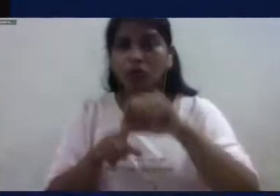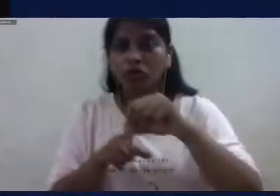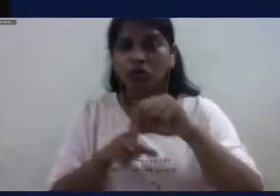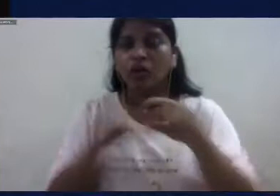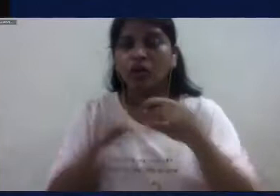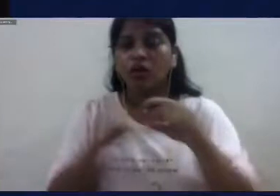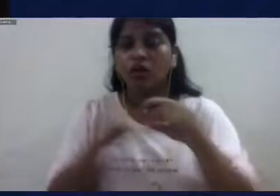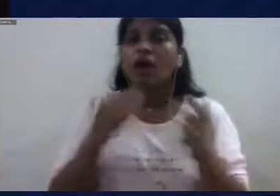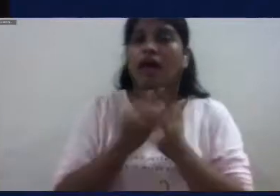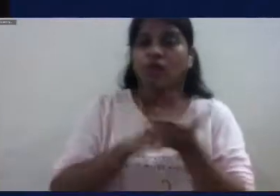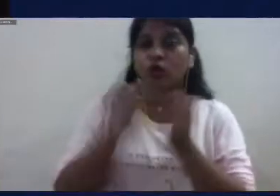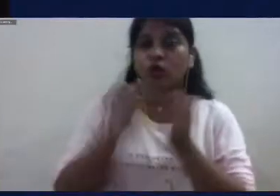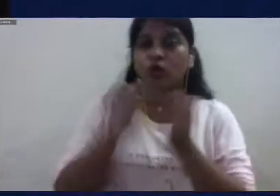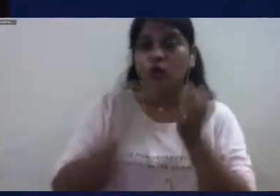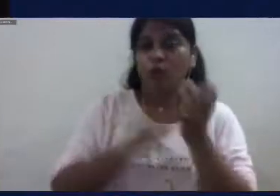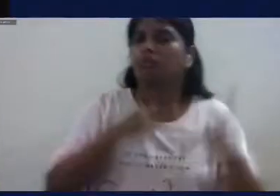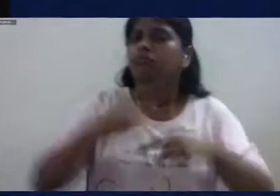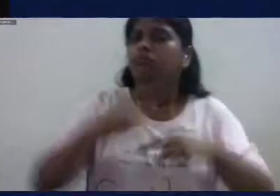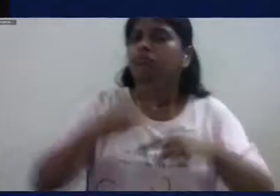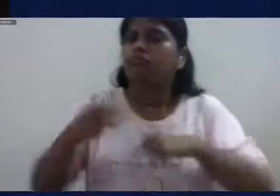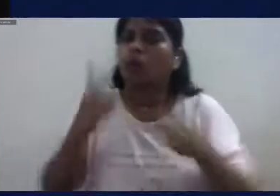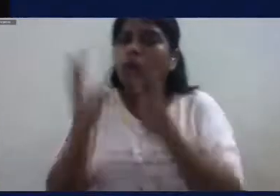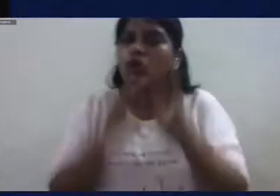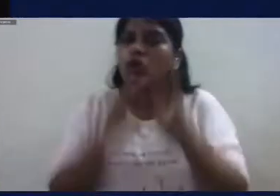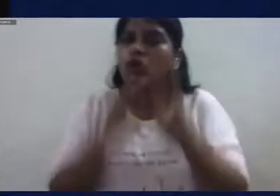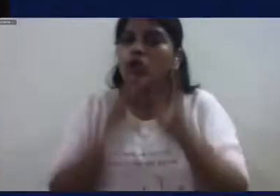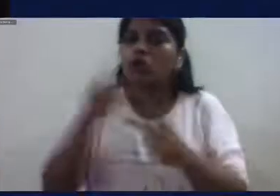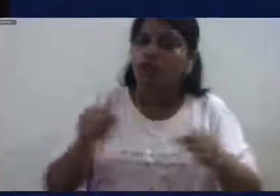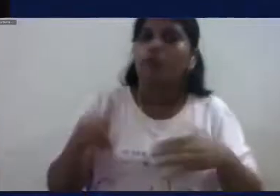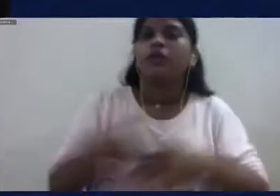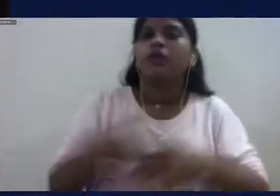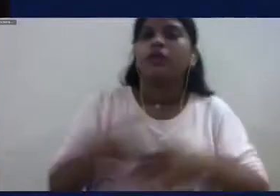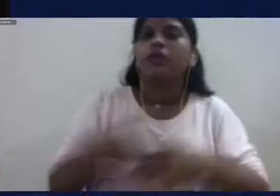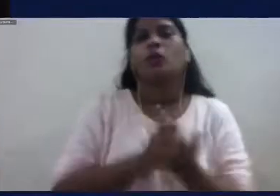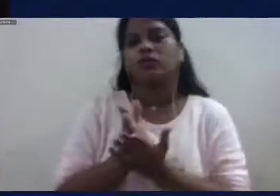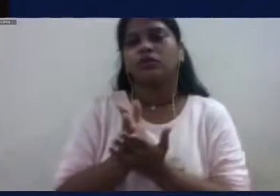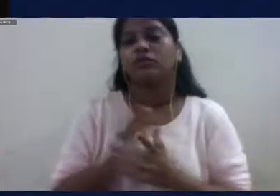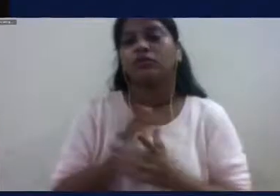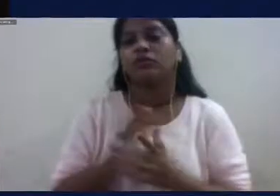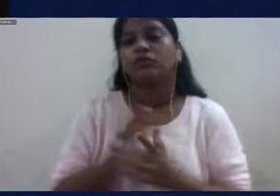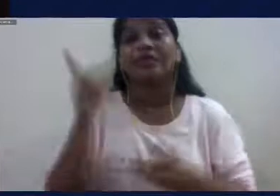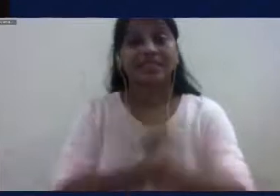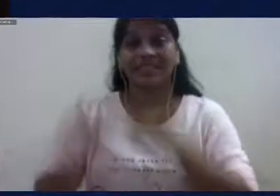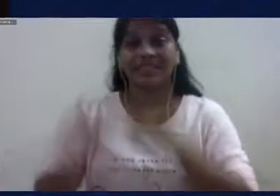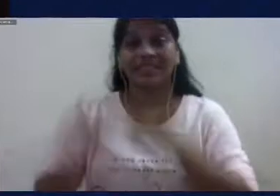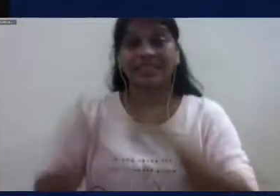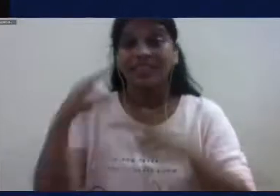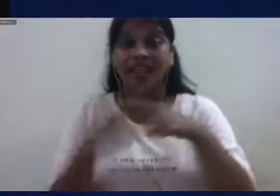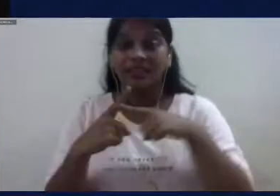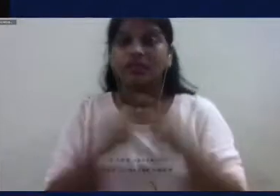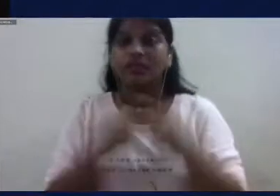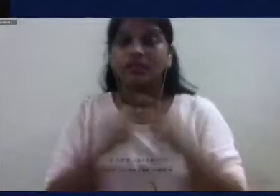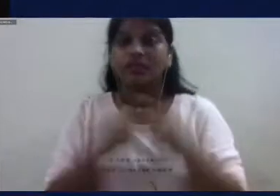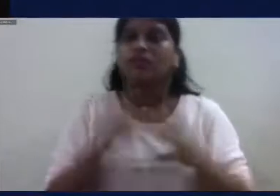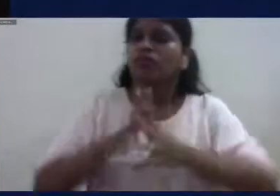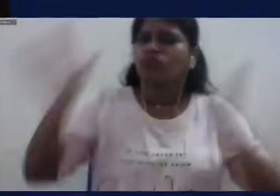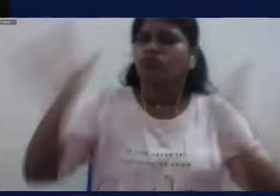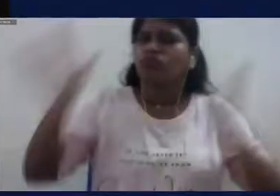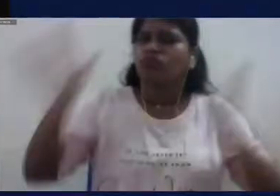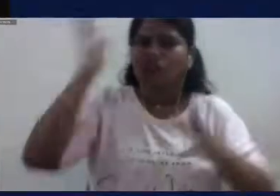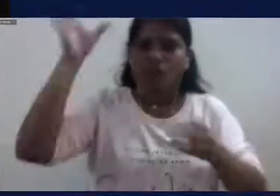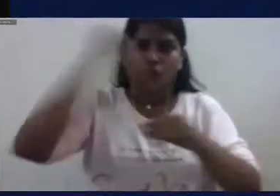Center for Human Tech asks, and that's the vision that they operate with. DesignX is a great concept